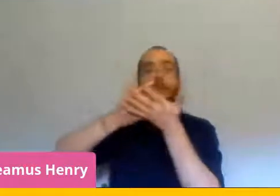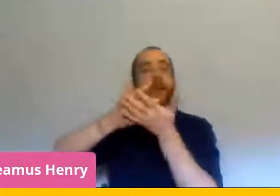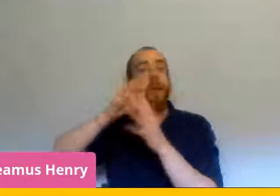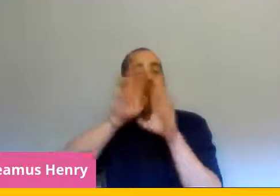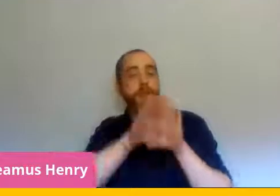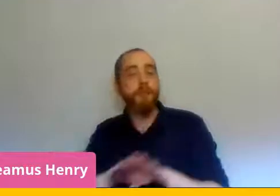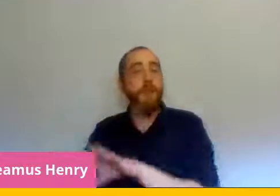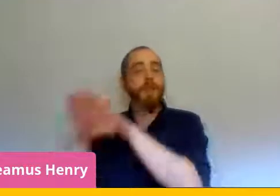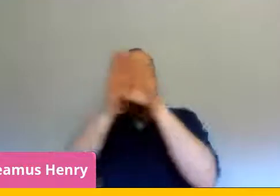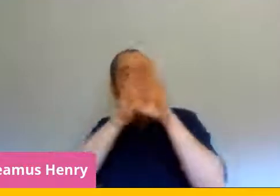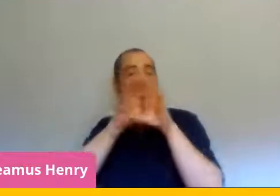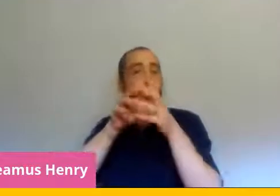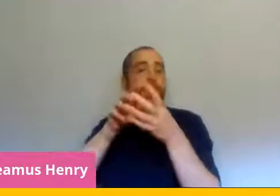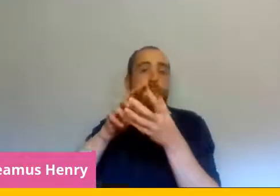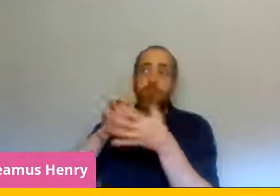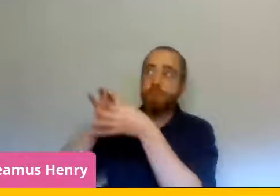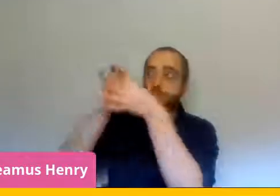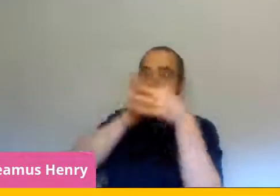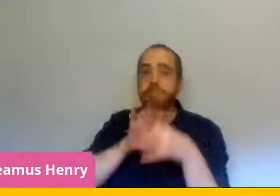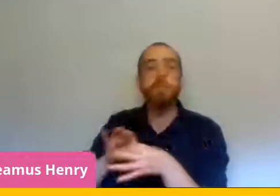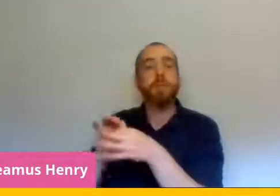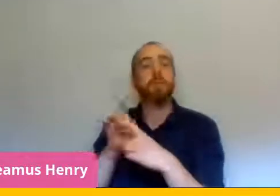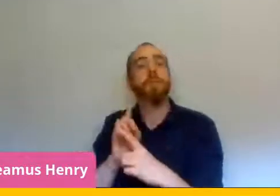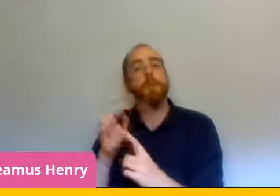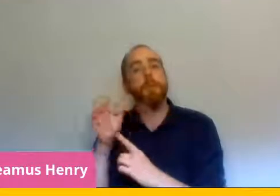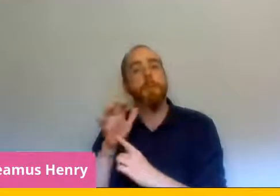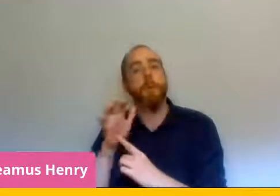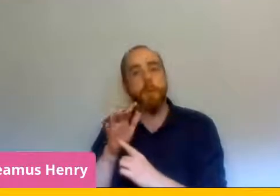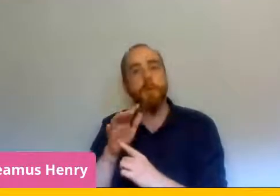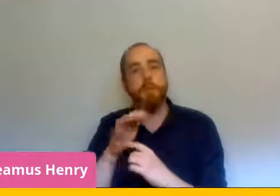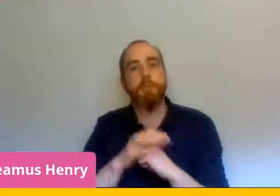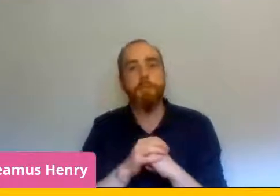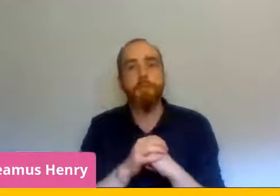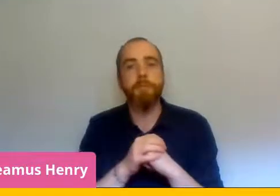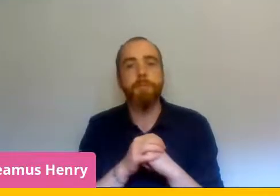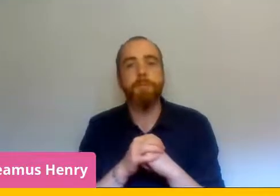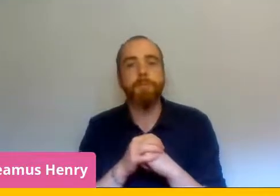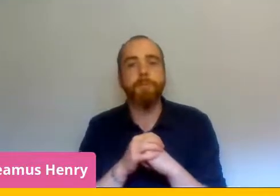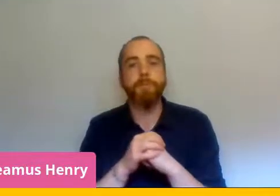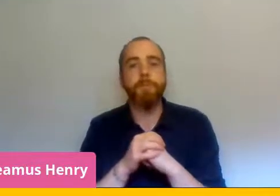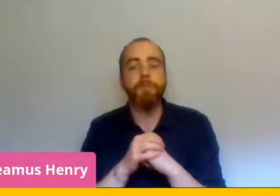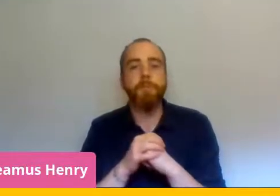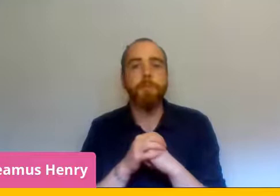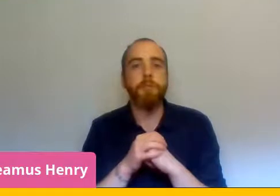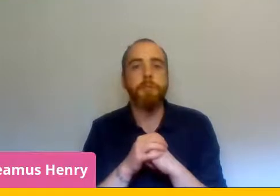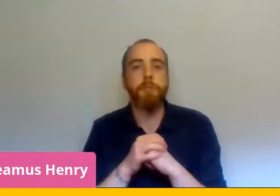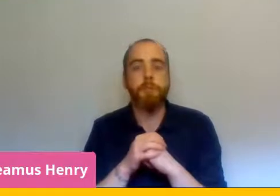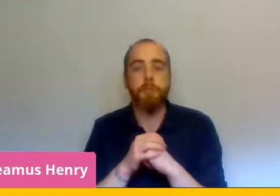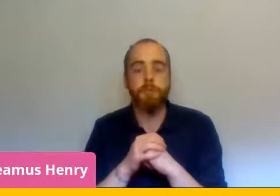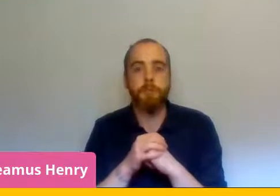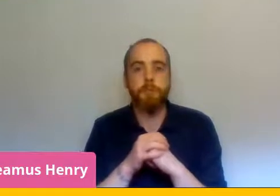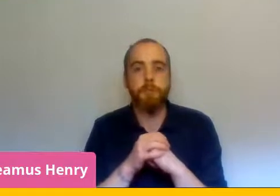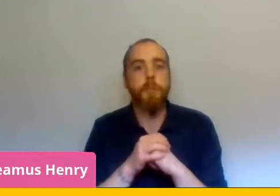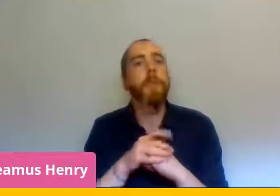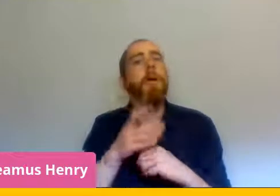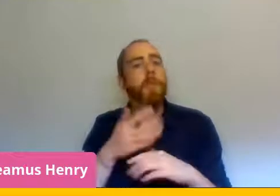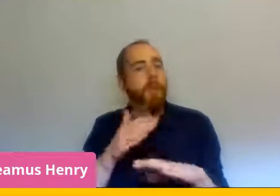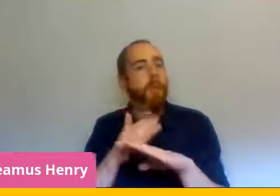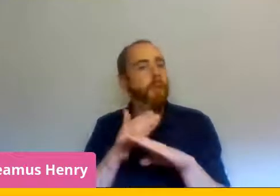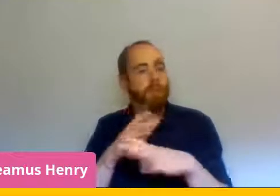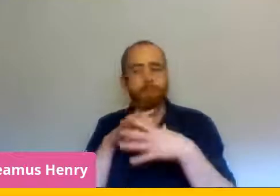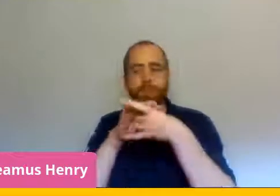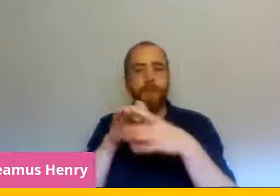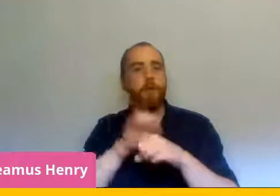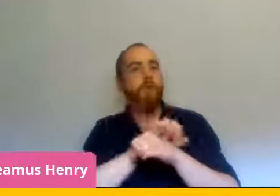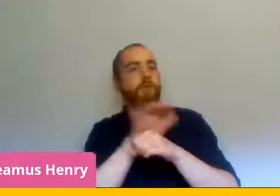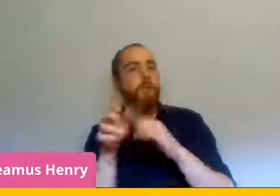one coordinated fight is very important. On that note, I would say that I have worked quite close. I've worked very close. I'm one of the organising